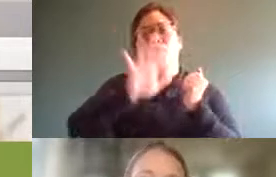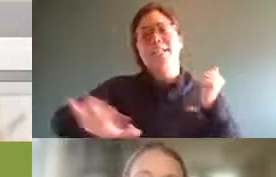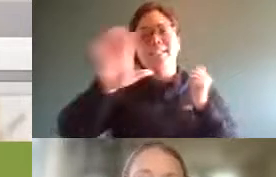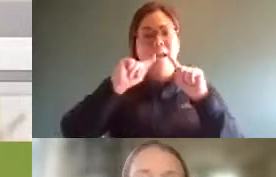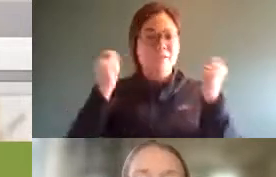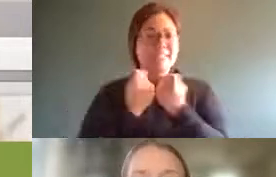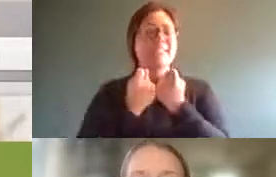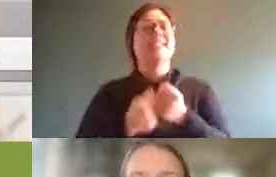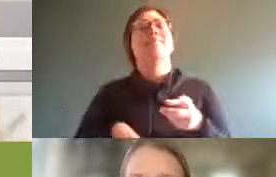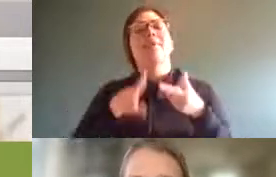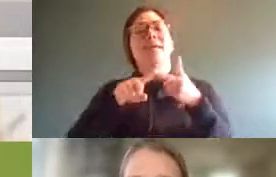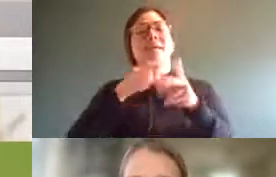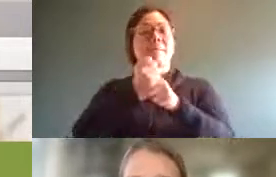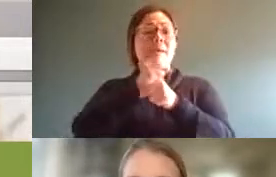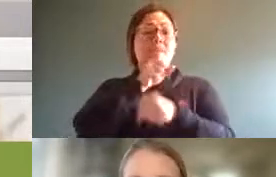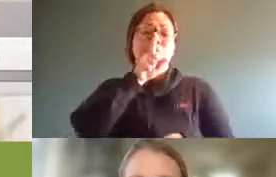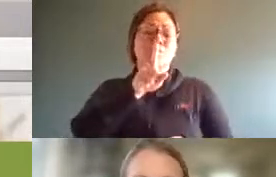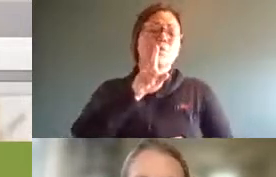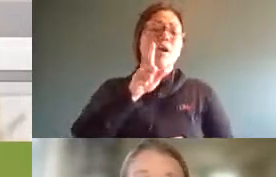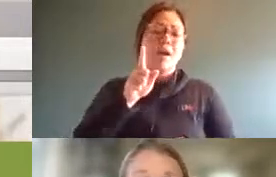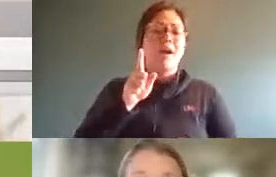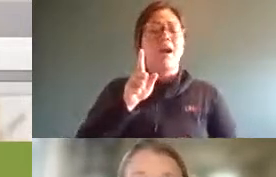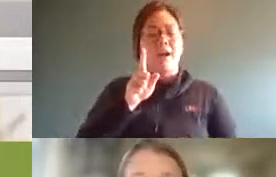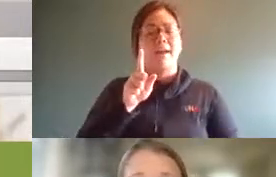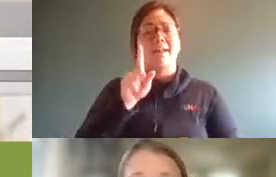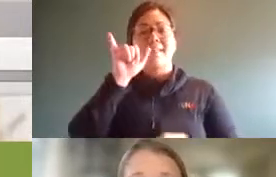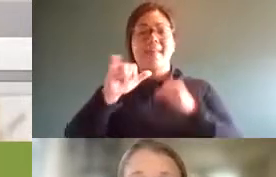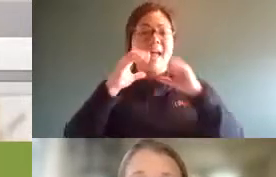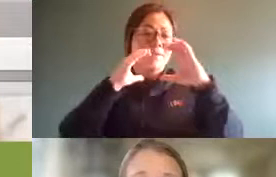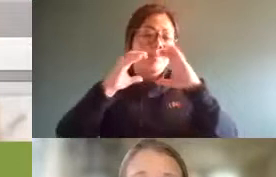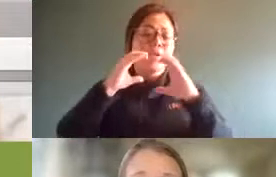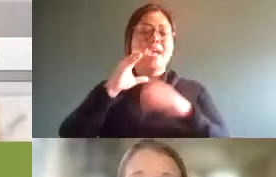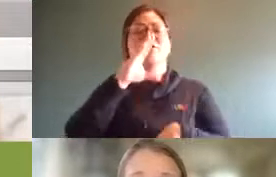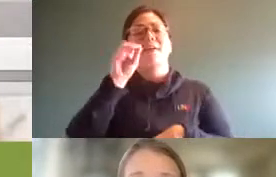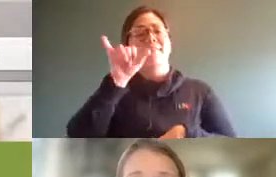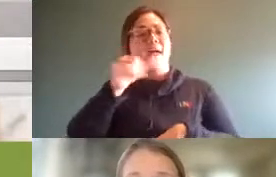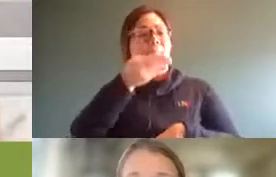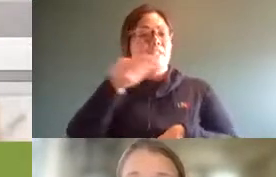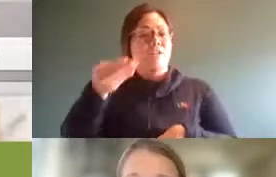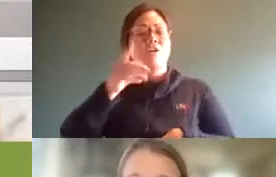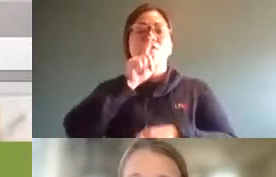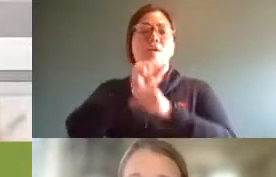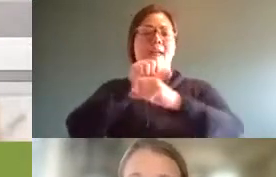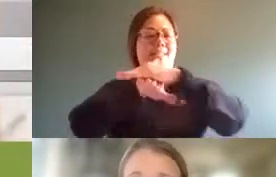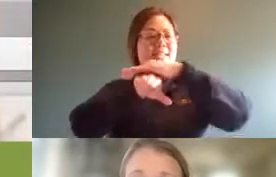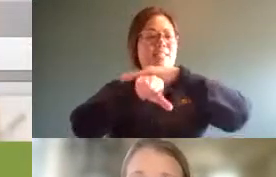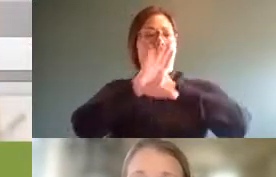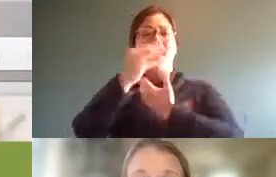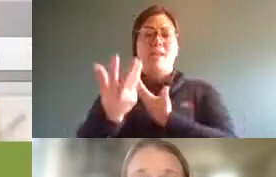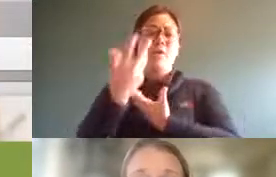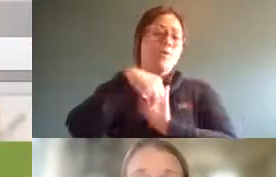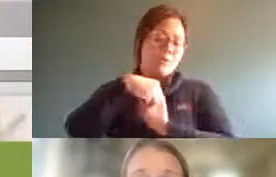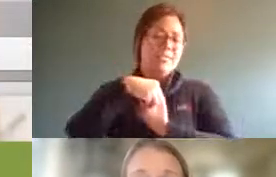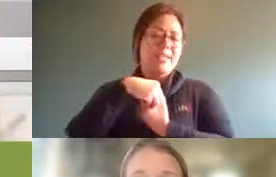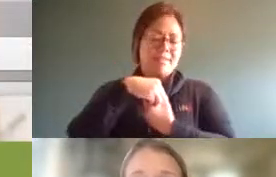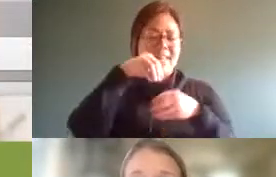and making sure that those communications and materials are accessible and inclusive in those